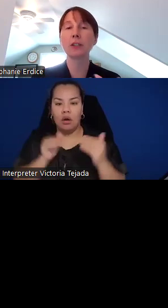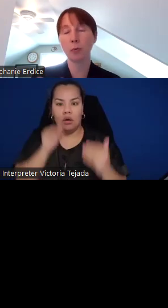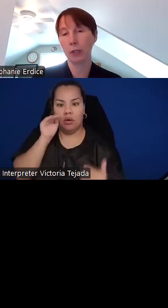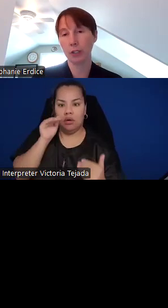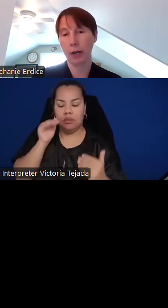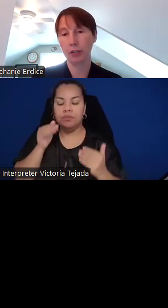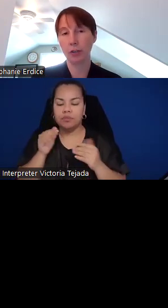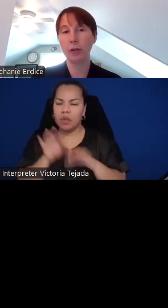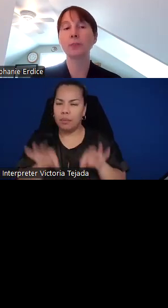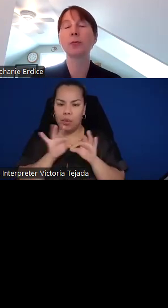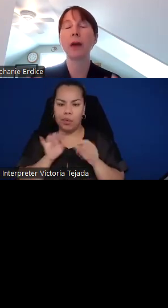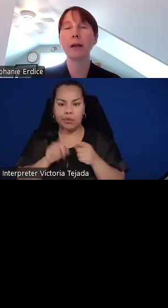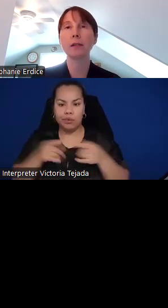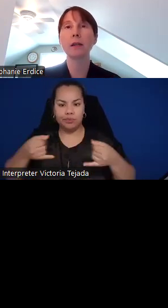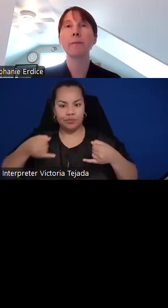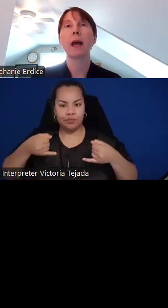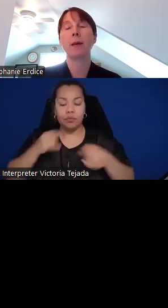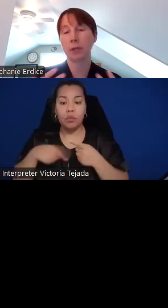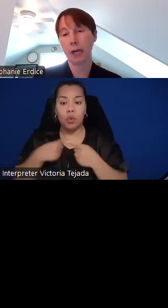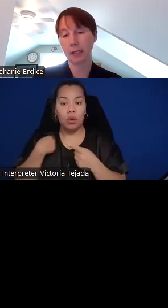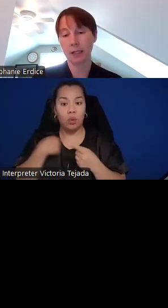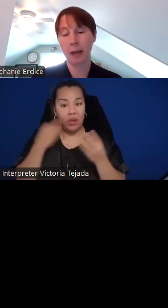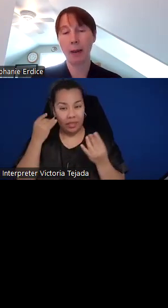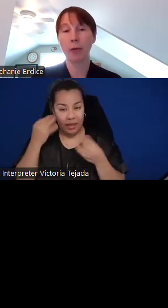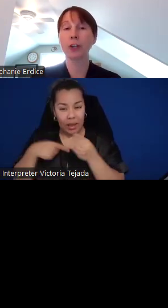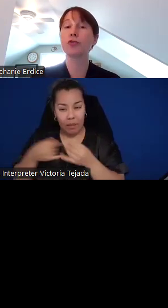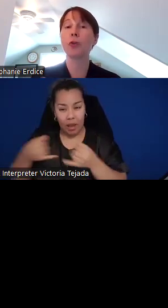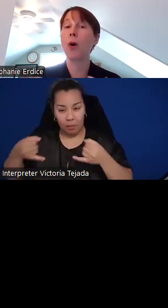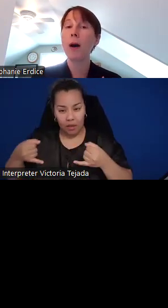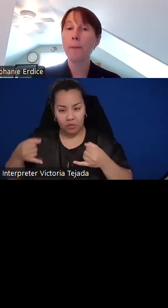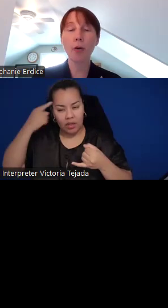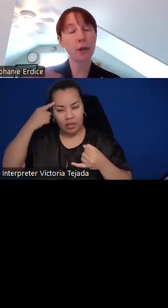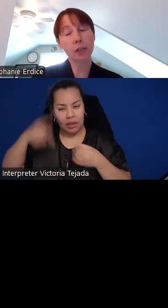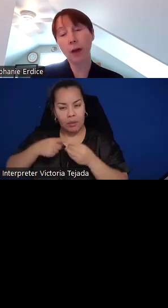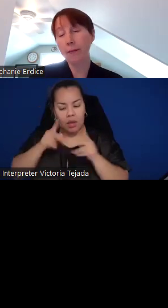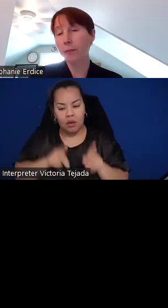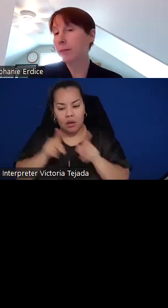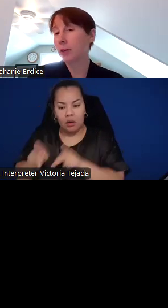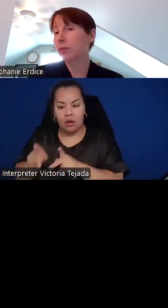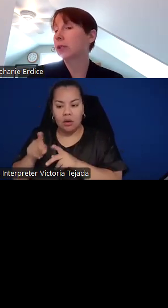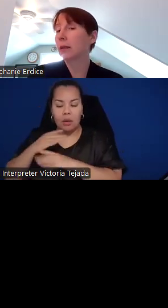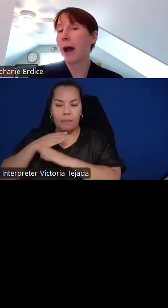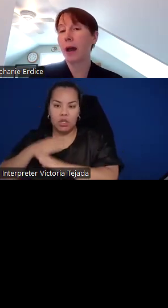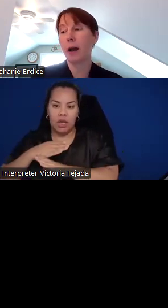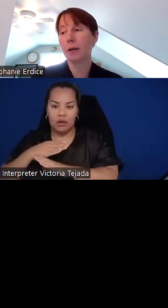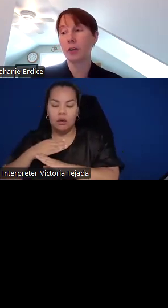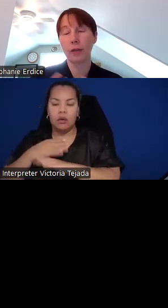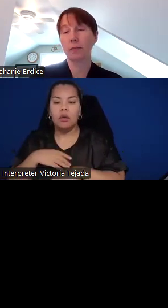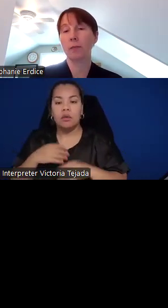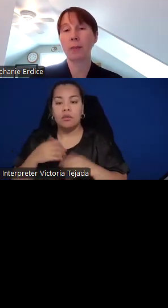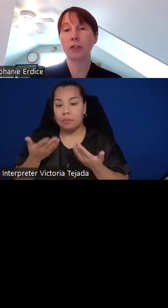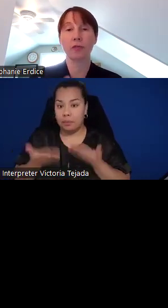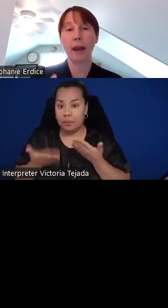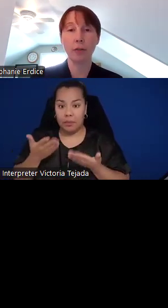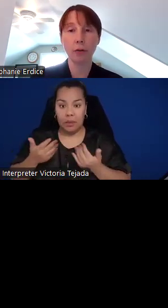boundaries, that's what we're really trying to do is prevent and protect against that power and control. Both a survivor may be using that,